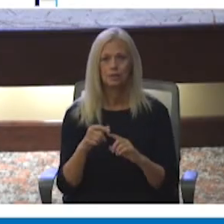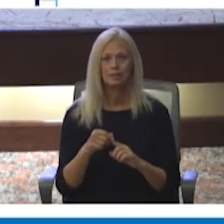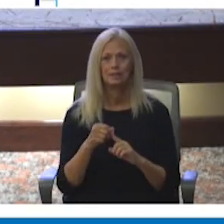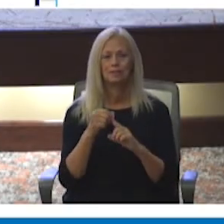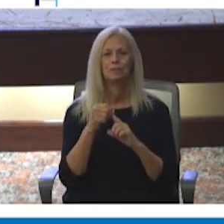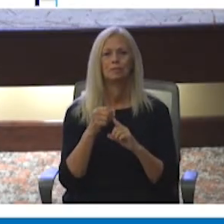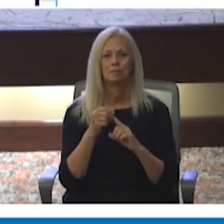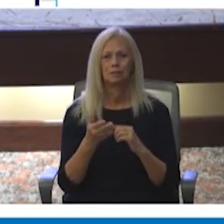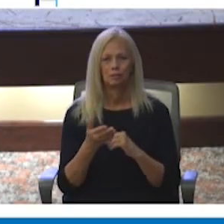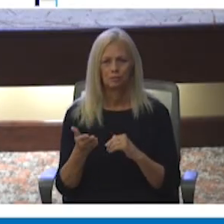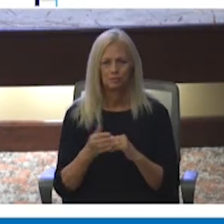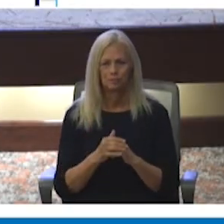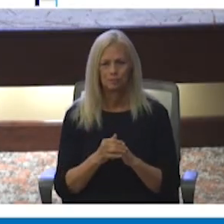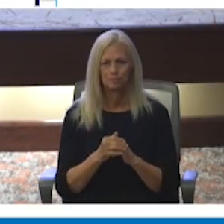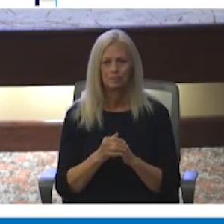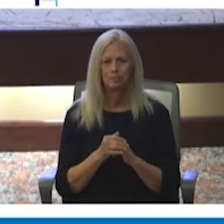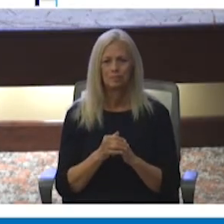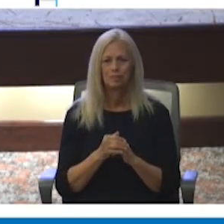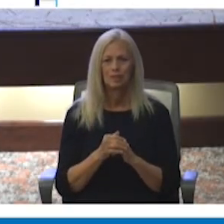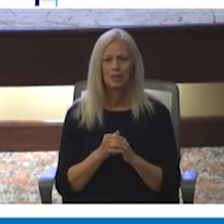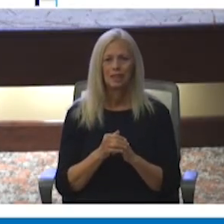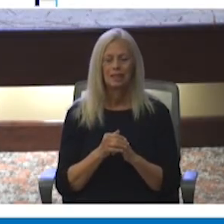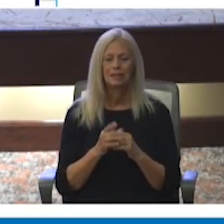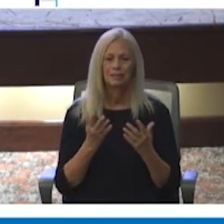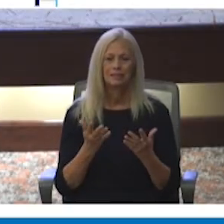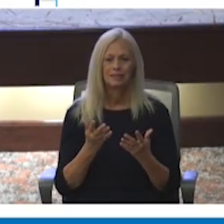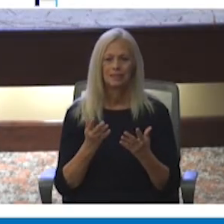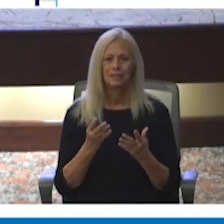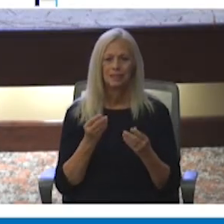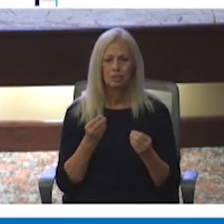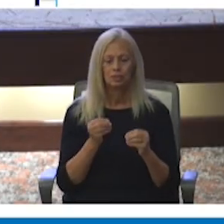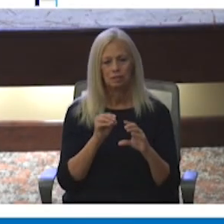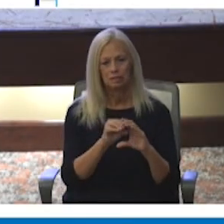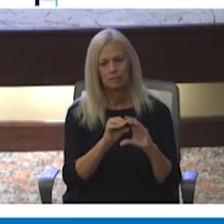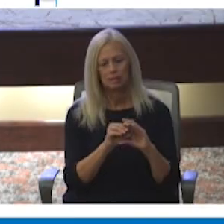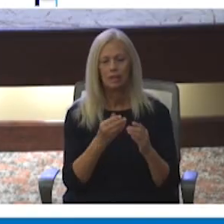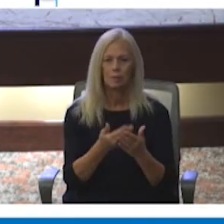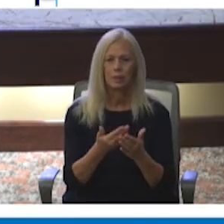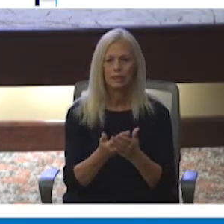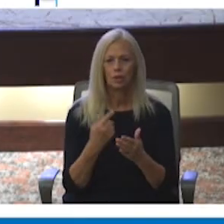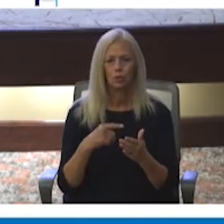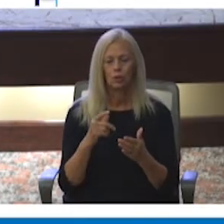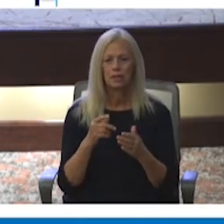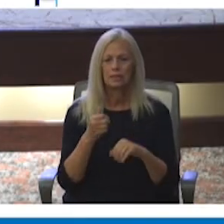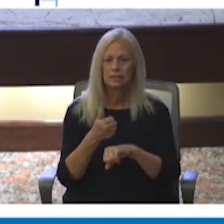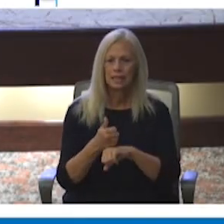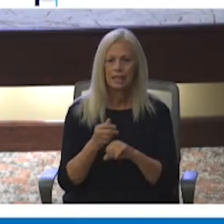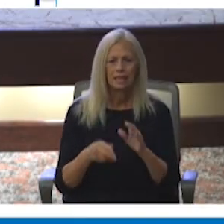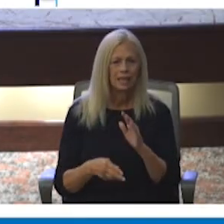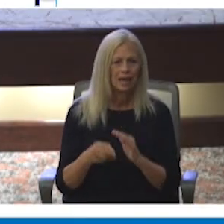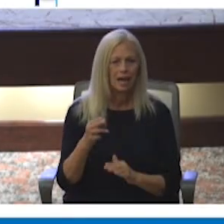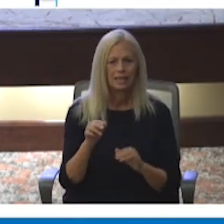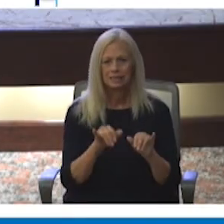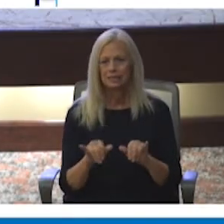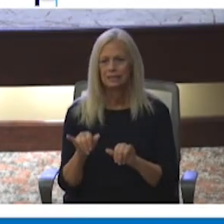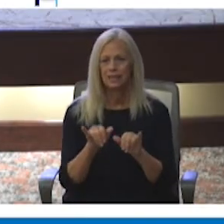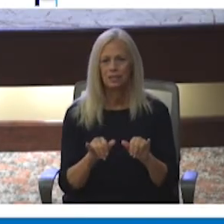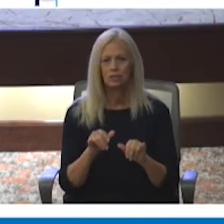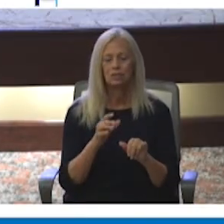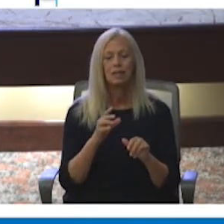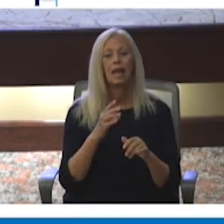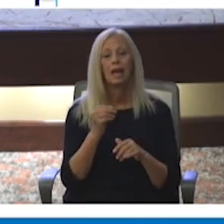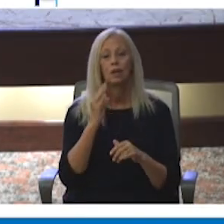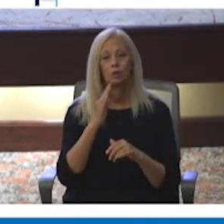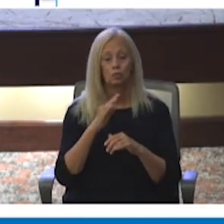that you're putting your money where your mouth is. You're saying we're going to set high standards for our downtown, and then we're going to comply with that